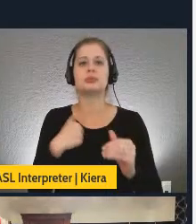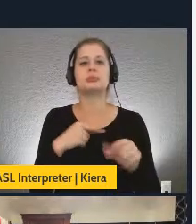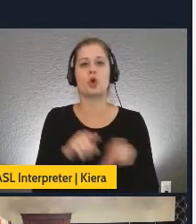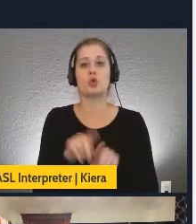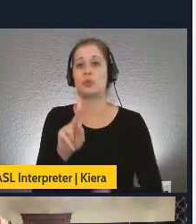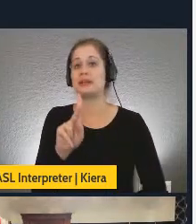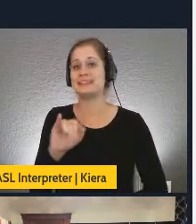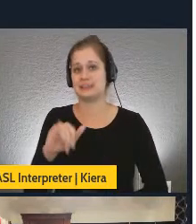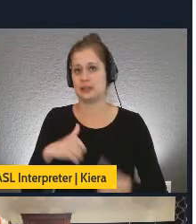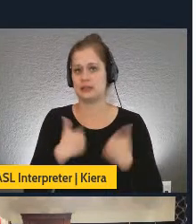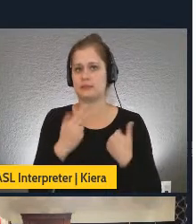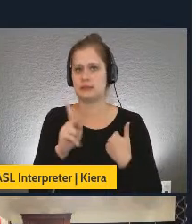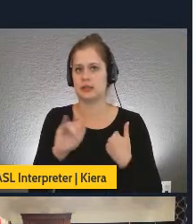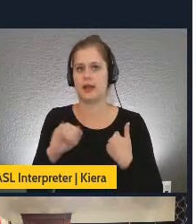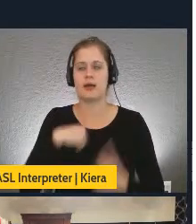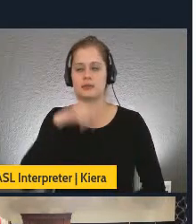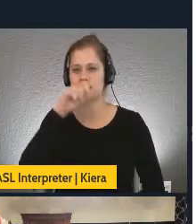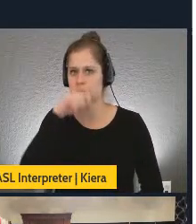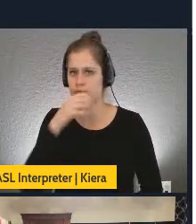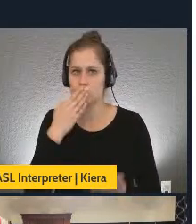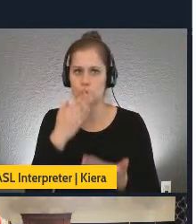So,